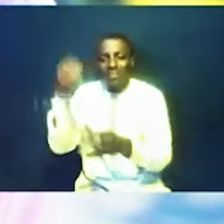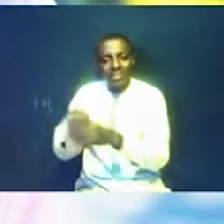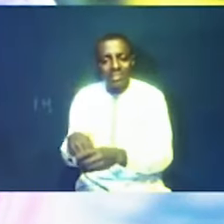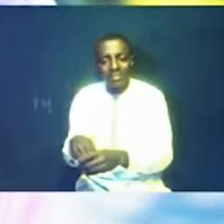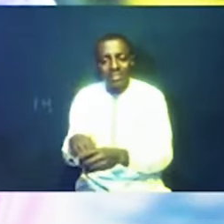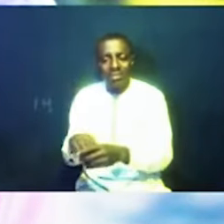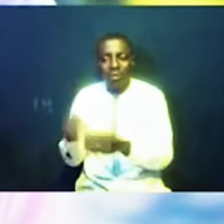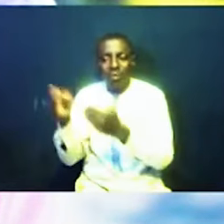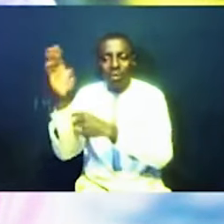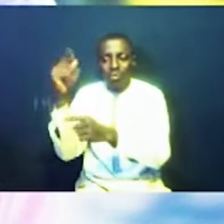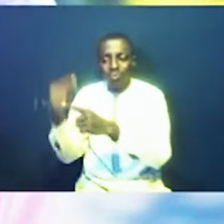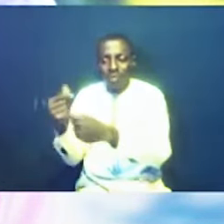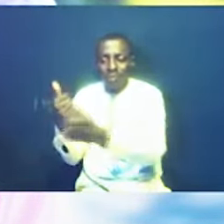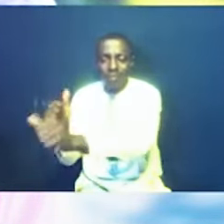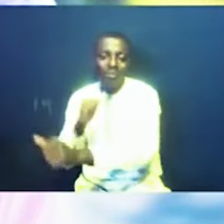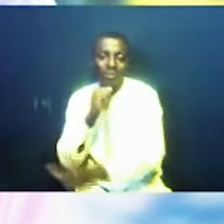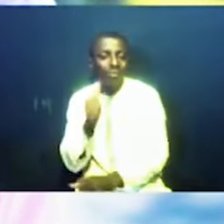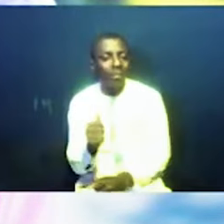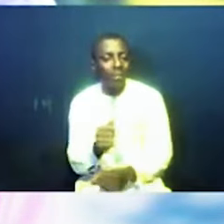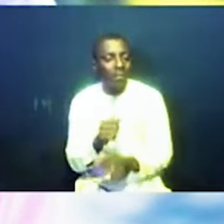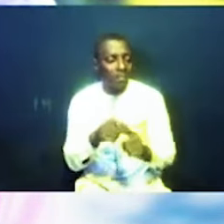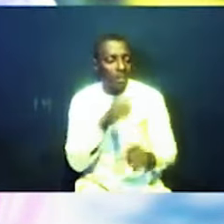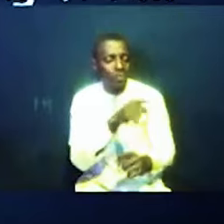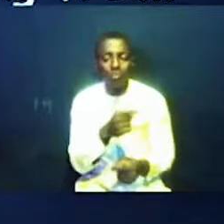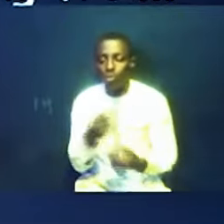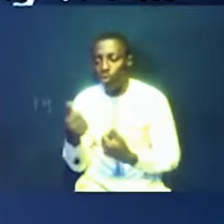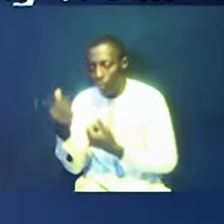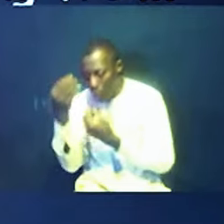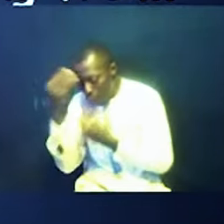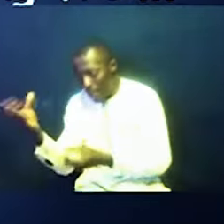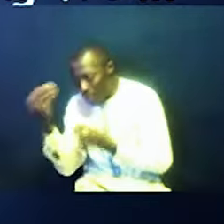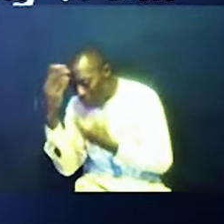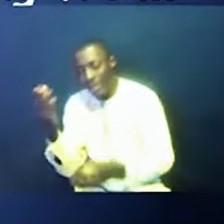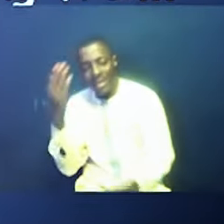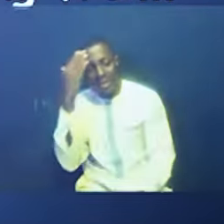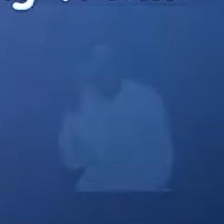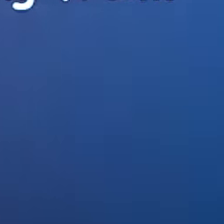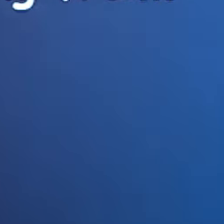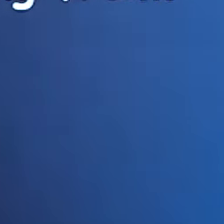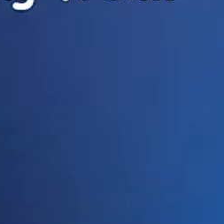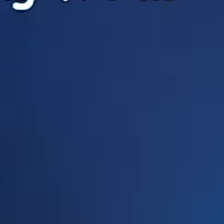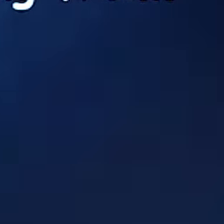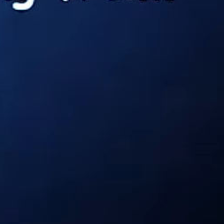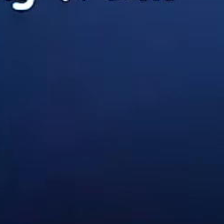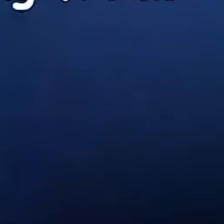you need to say no to every ungodliness, no matter where it's coming from.